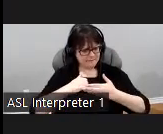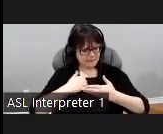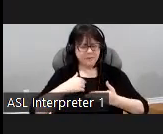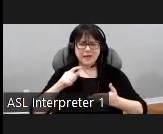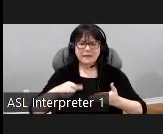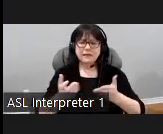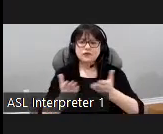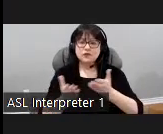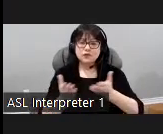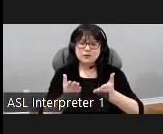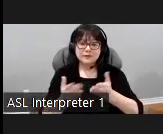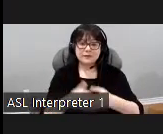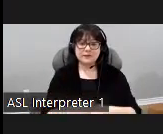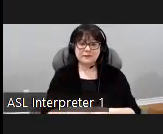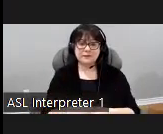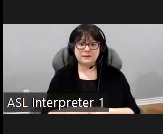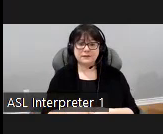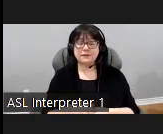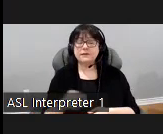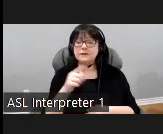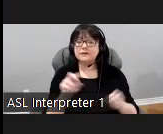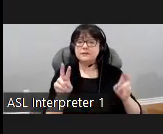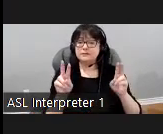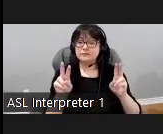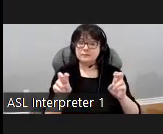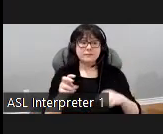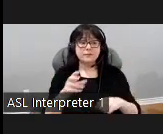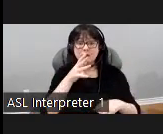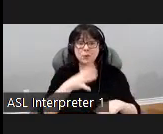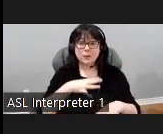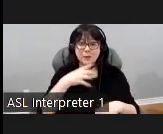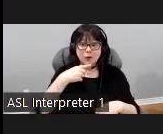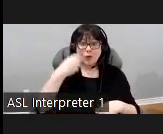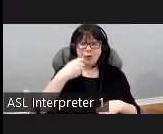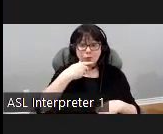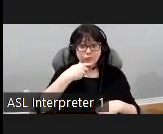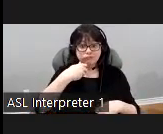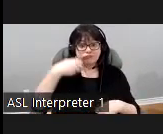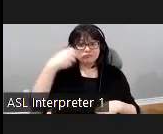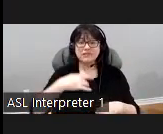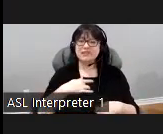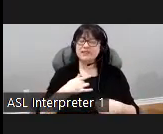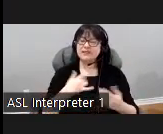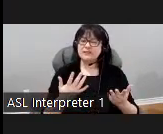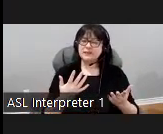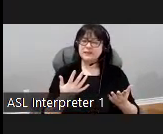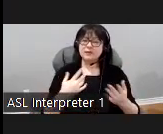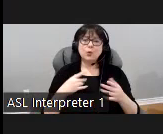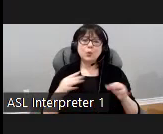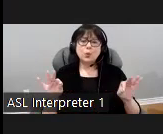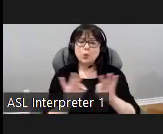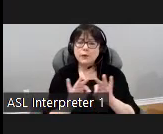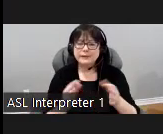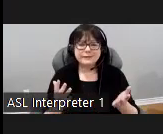As older women age, their horizons for action diminish, and they see themselves as having fewer life choices within the scope